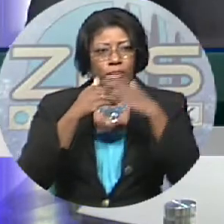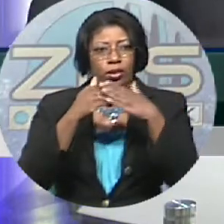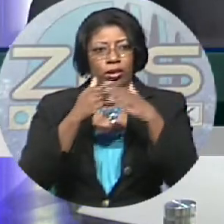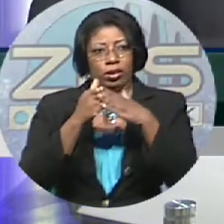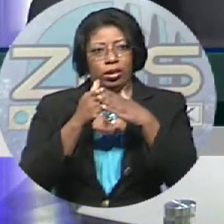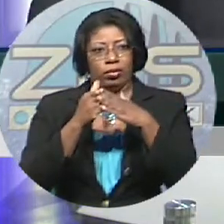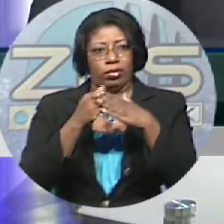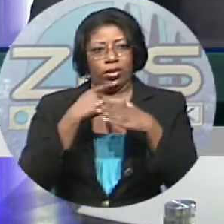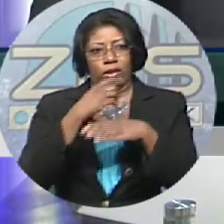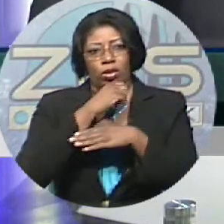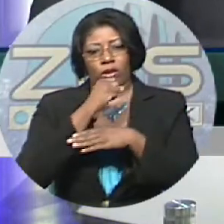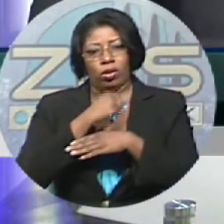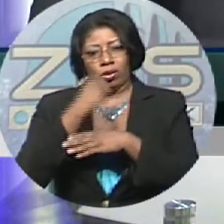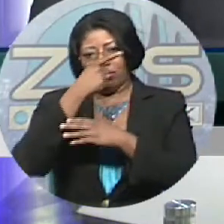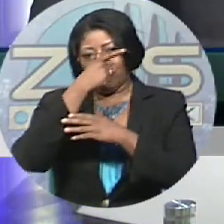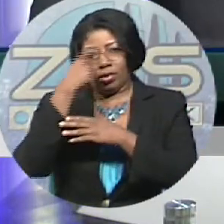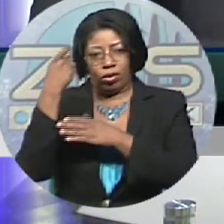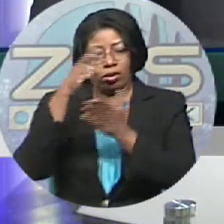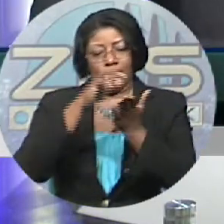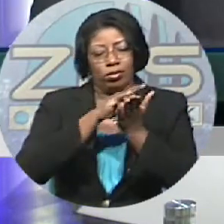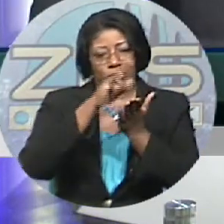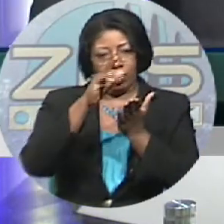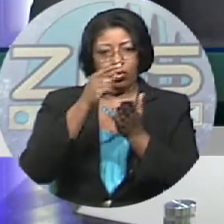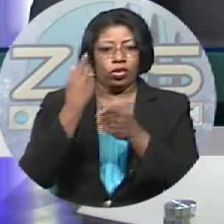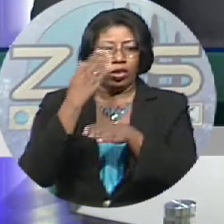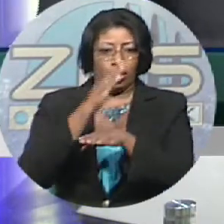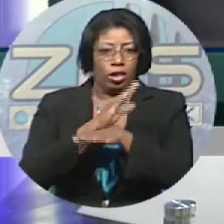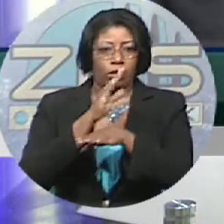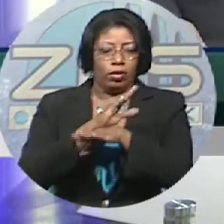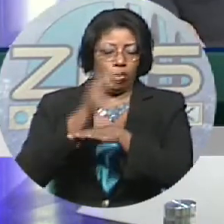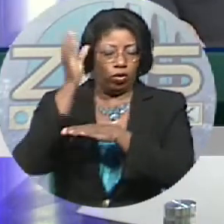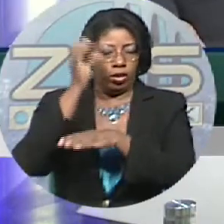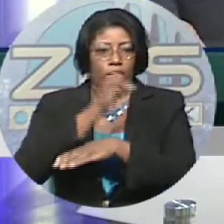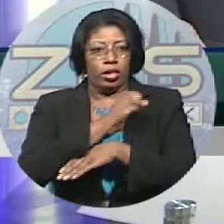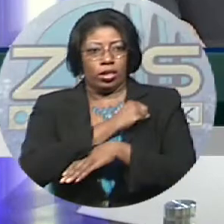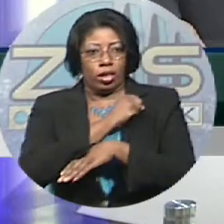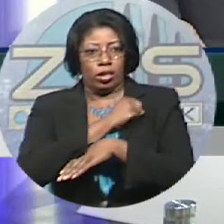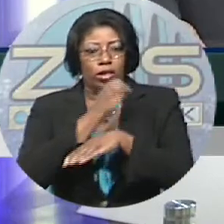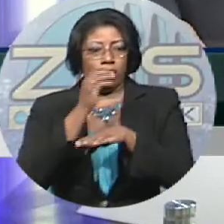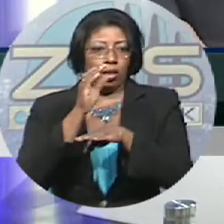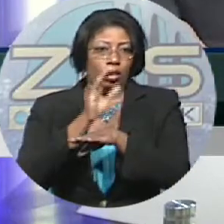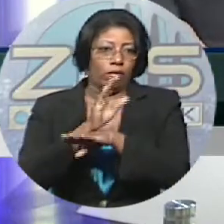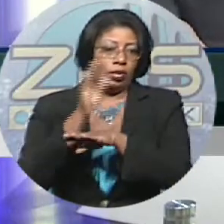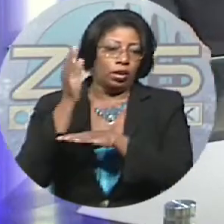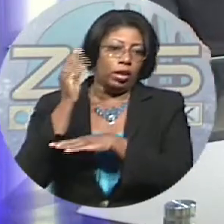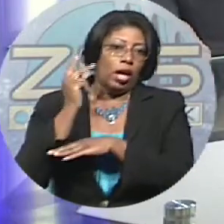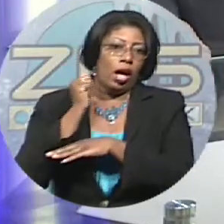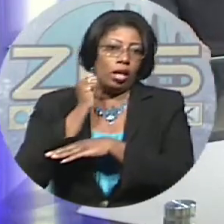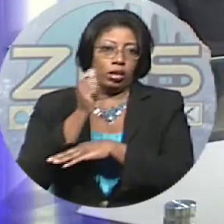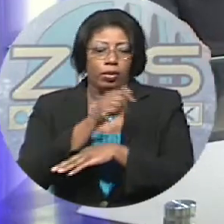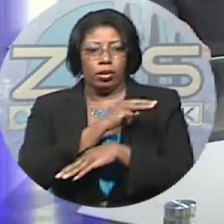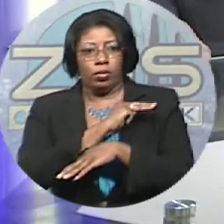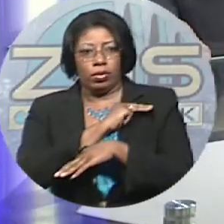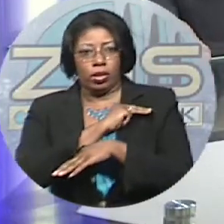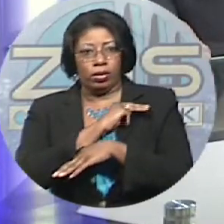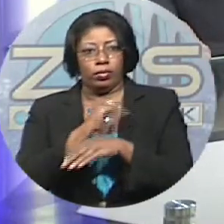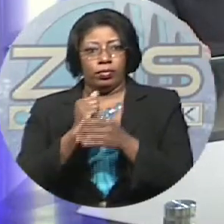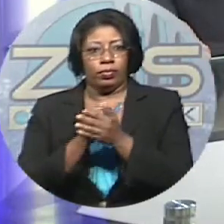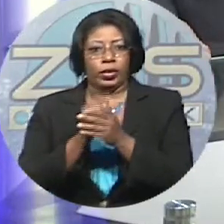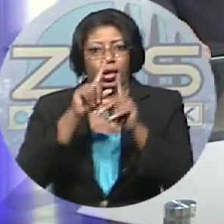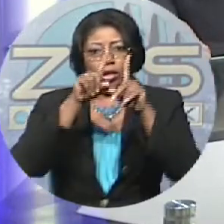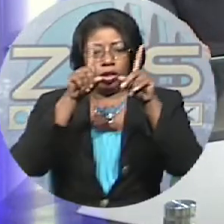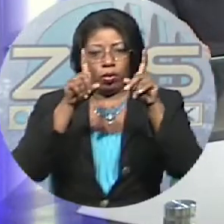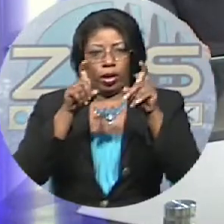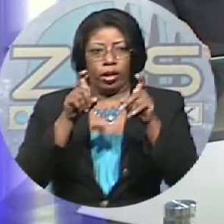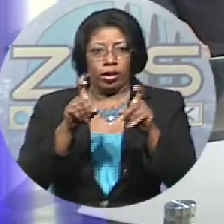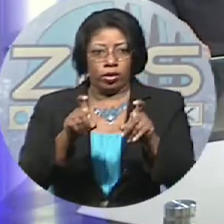a very ugly airport. Good evening, everyone. I'm Chris Saunders. And good evening. I'm Altavis Munnings. Thanks so much for joining us. However, the question